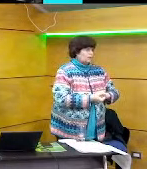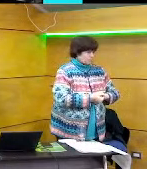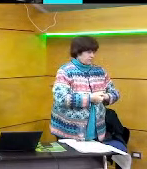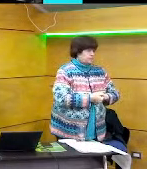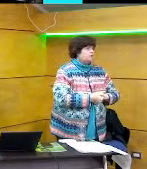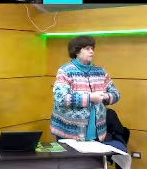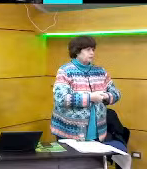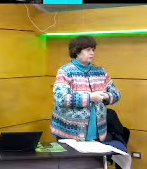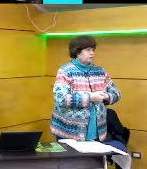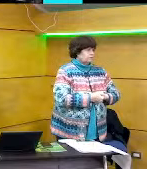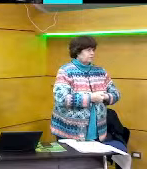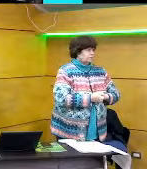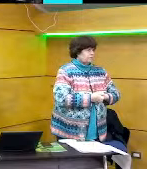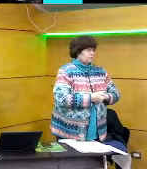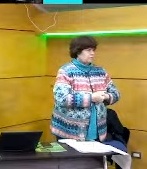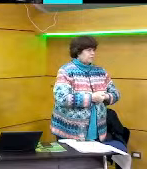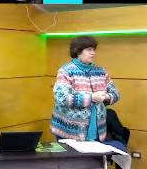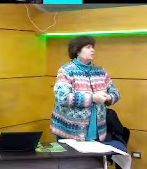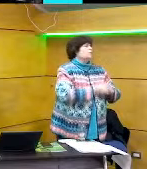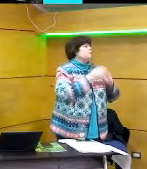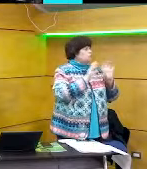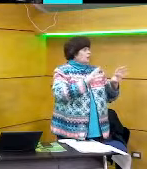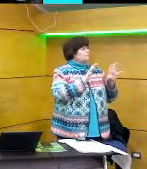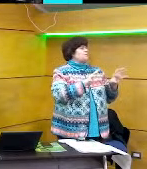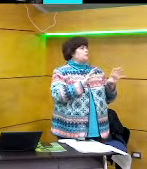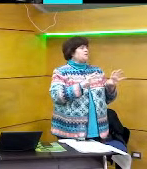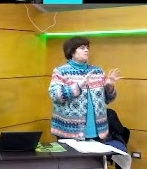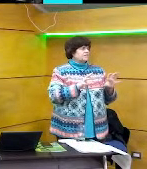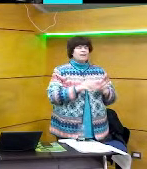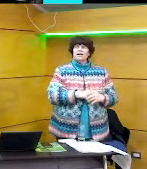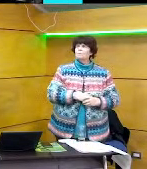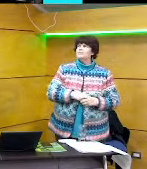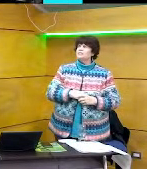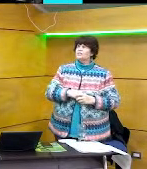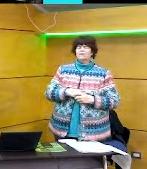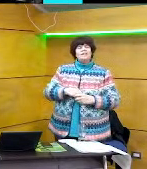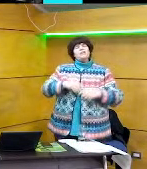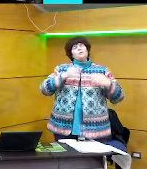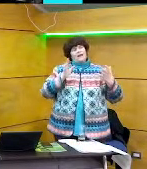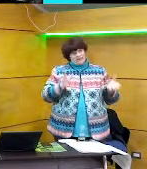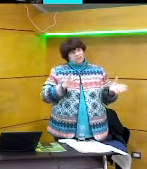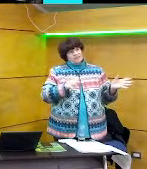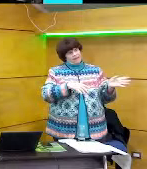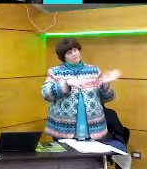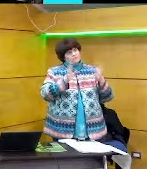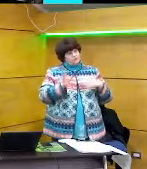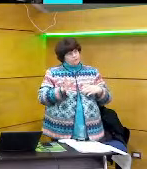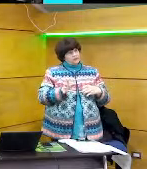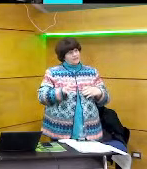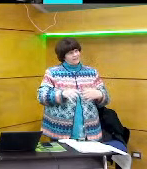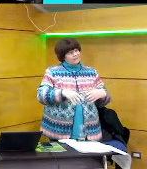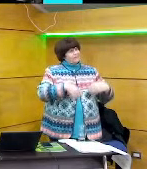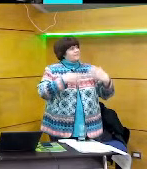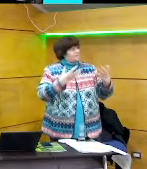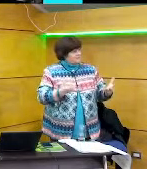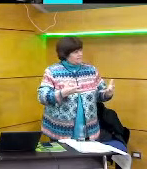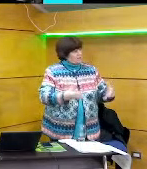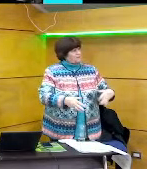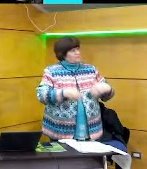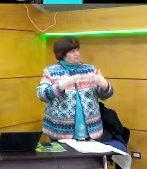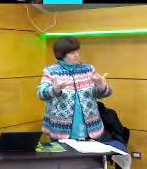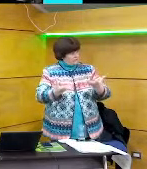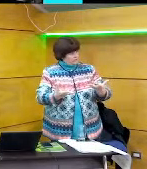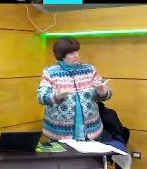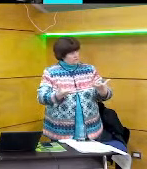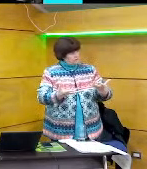on and represent your school. So if you want to be doing this kind of competition, you actually have to be doing it this time